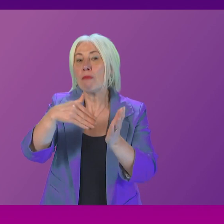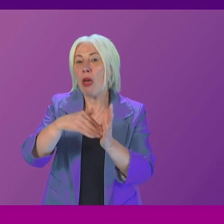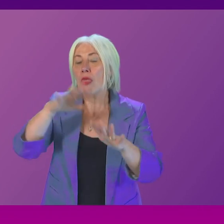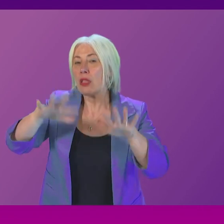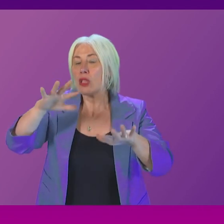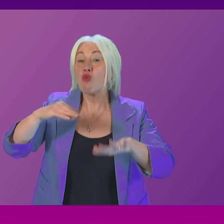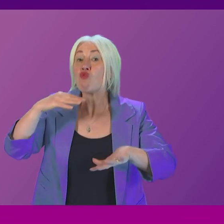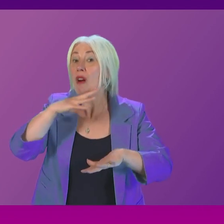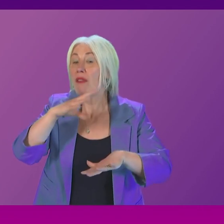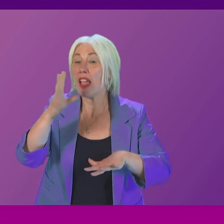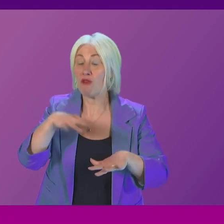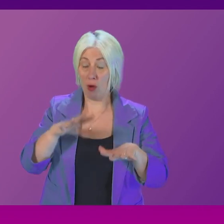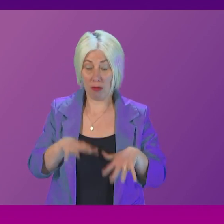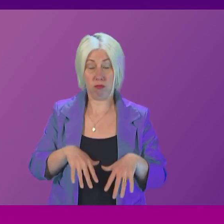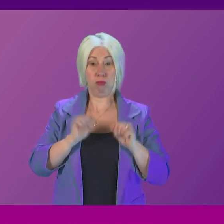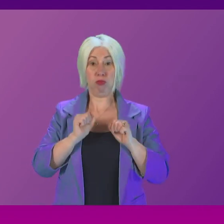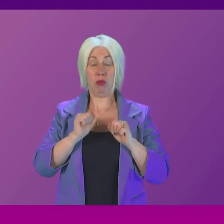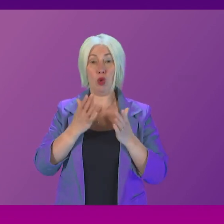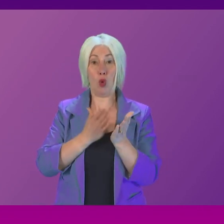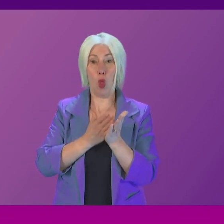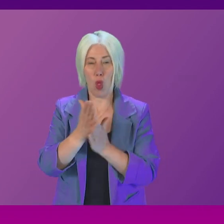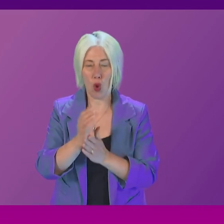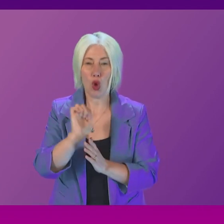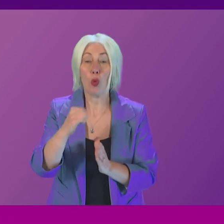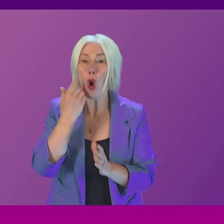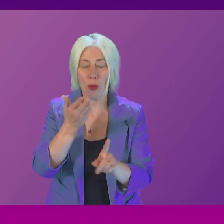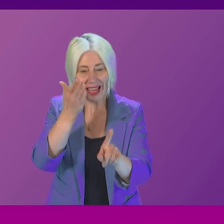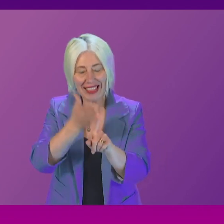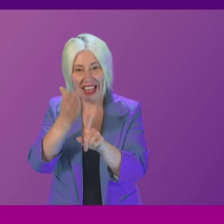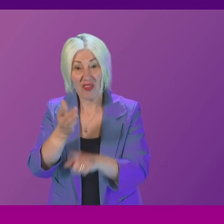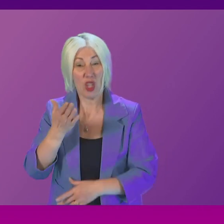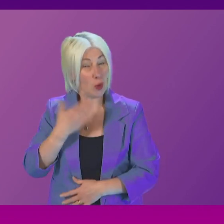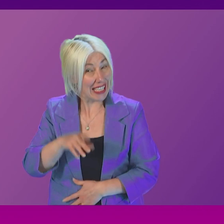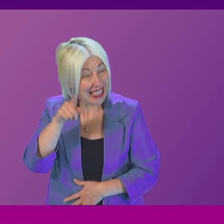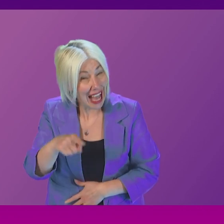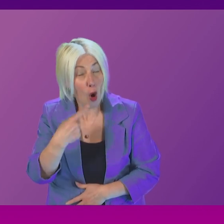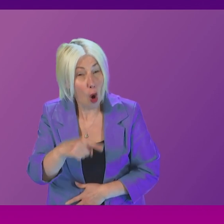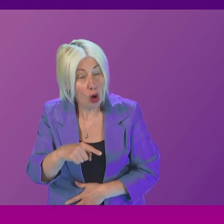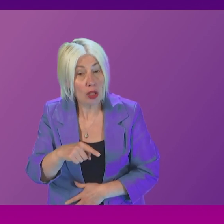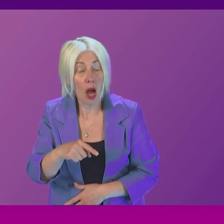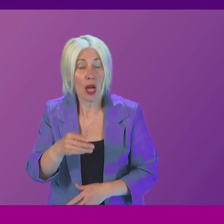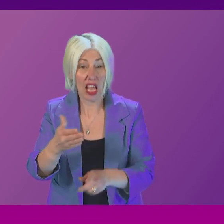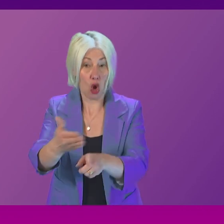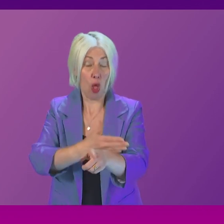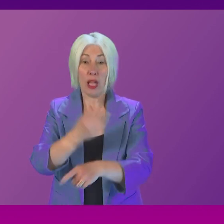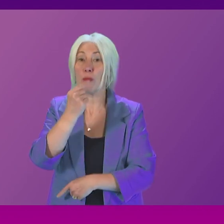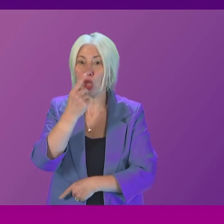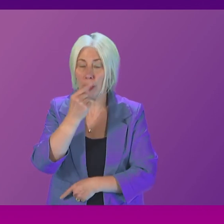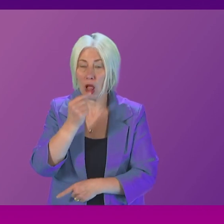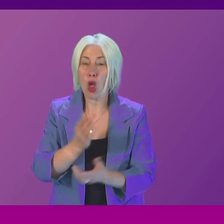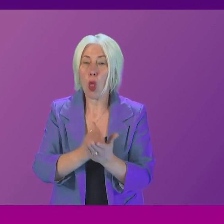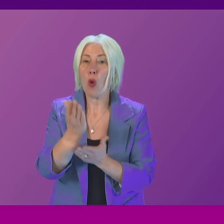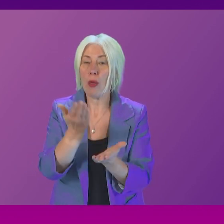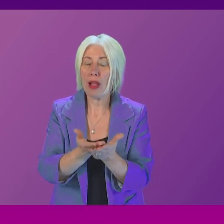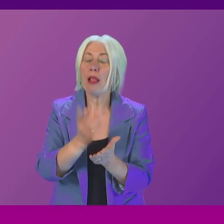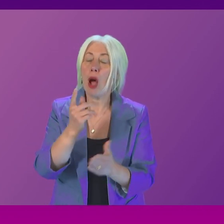roughly, from inception to then being made. So we'll always identify the need for such orders as early as possibly can in the bill process. But as I say, that